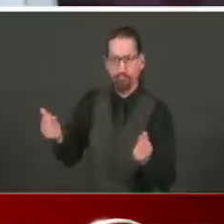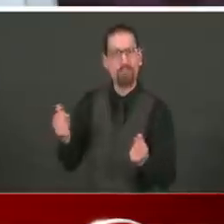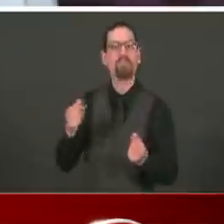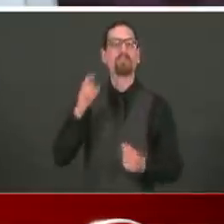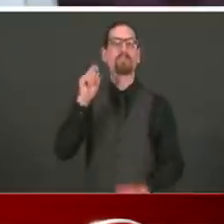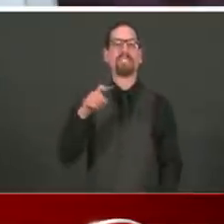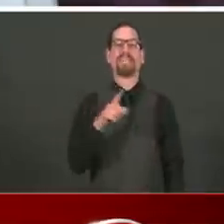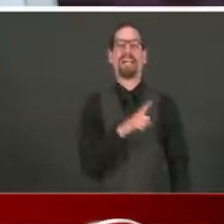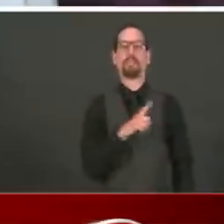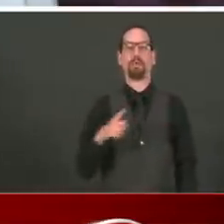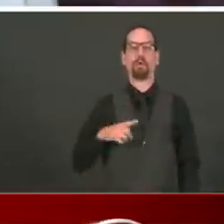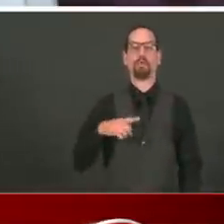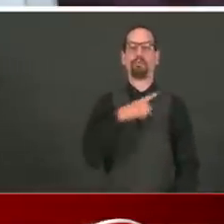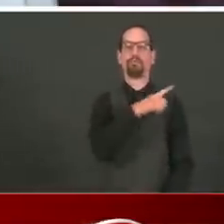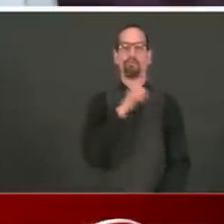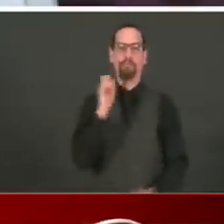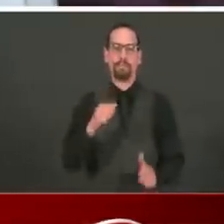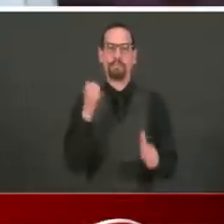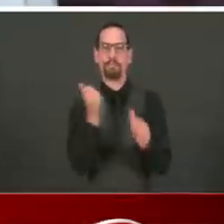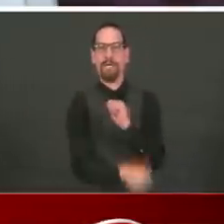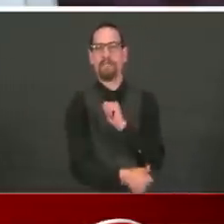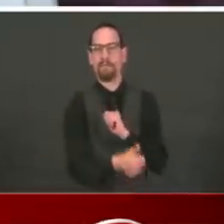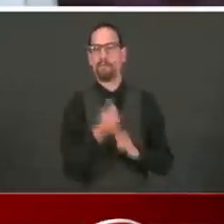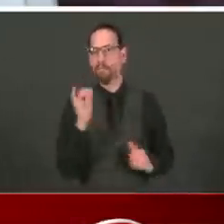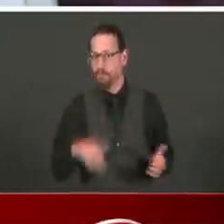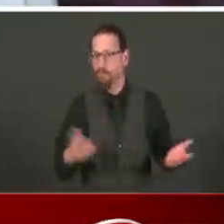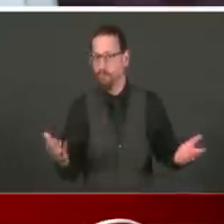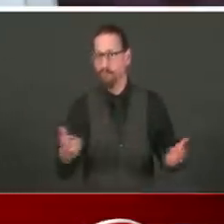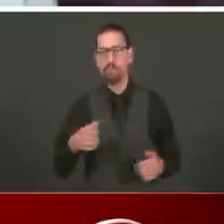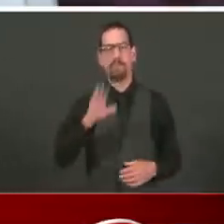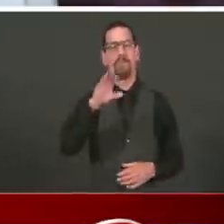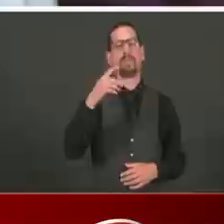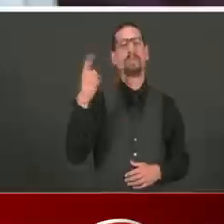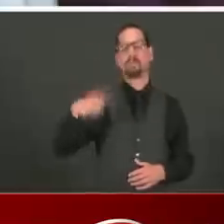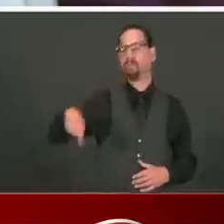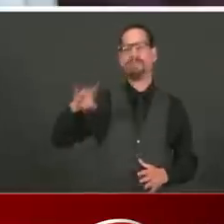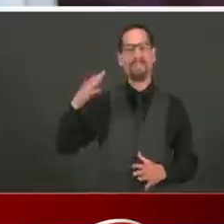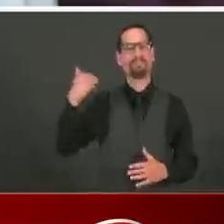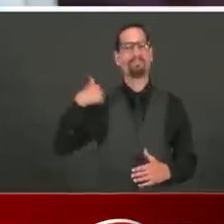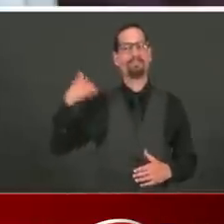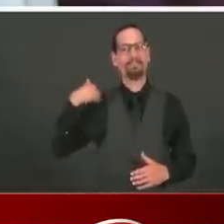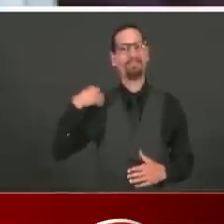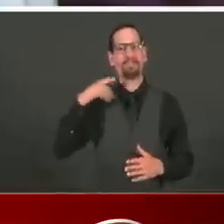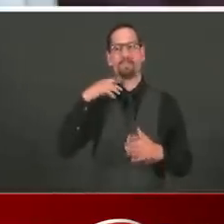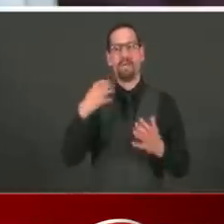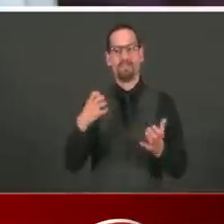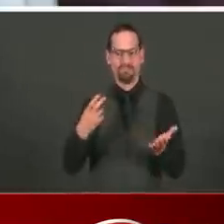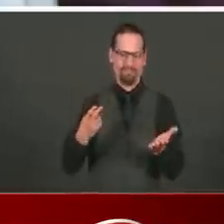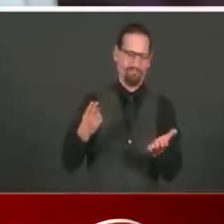stopping evictions. Apart from the fact that I'm not sure I can do that,